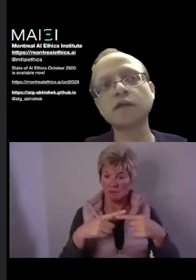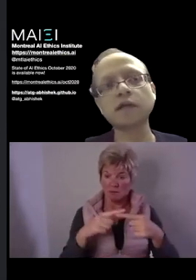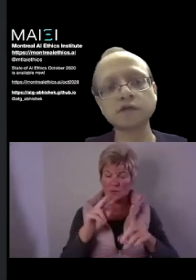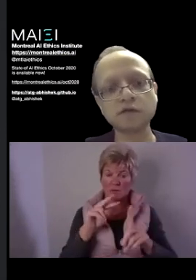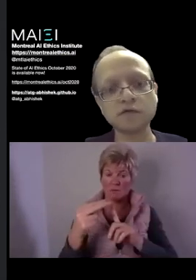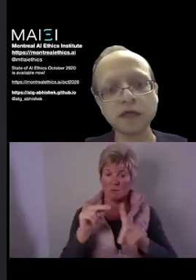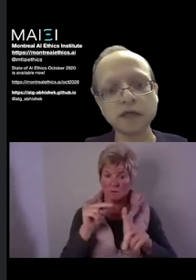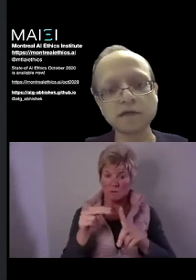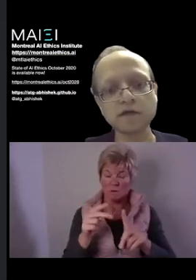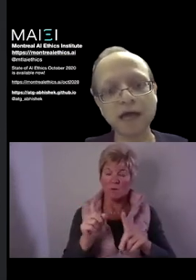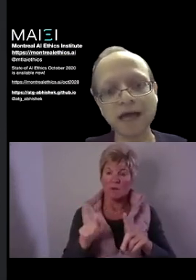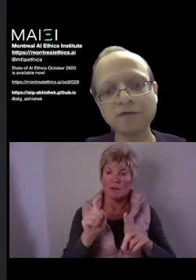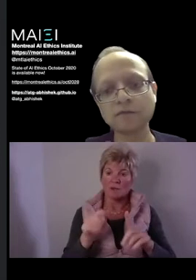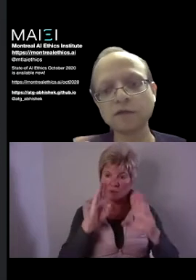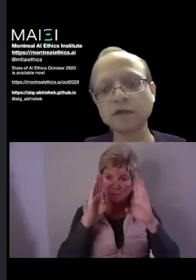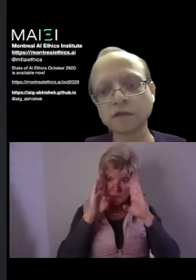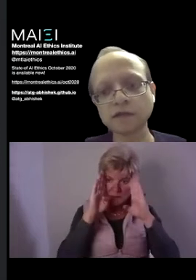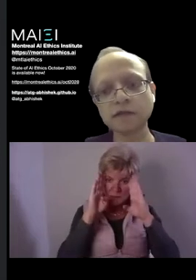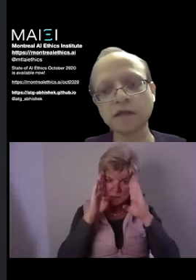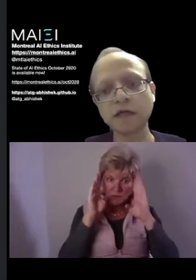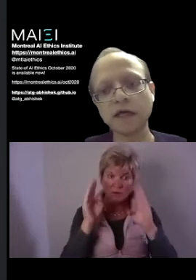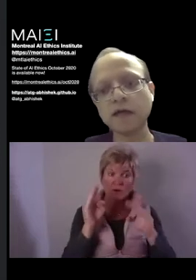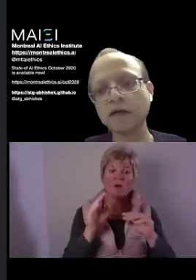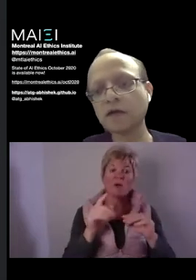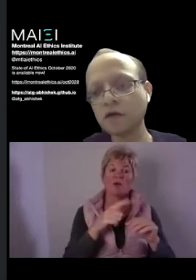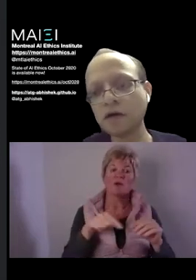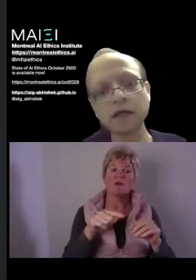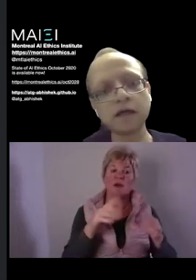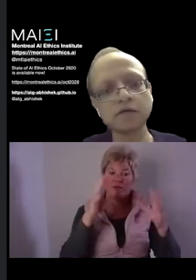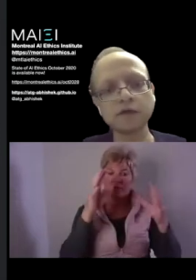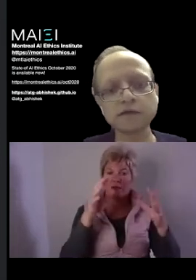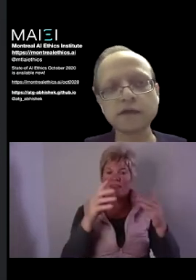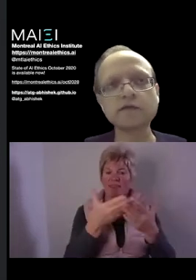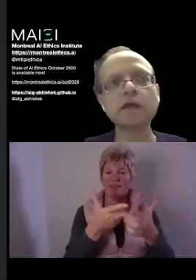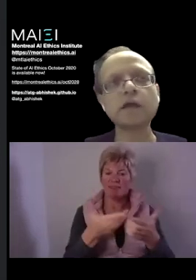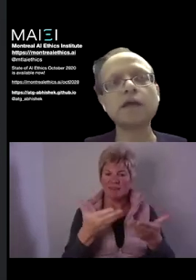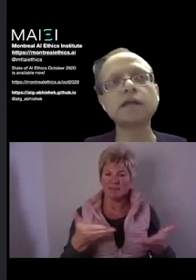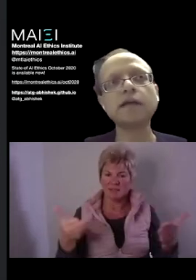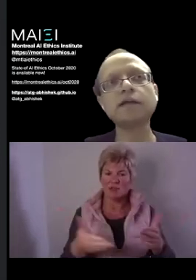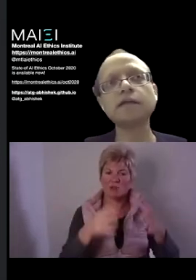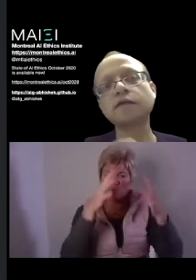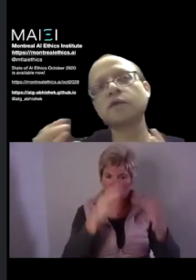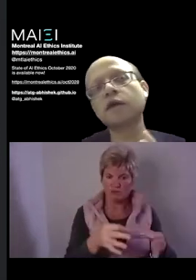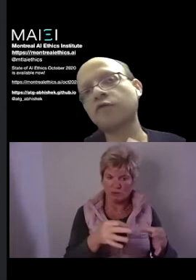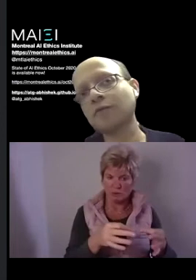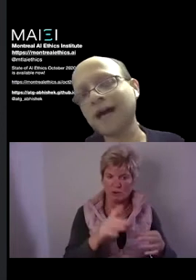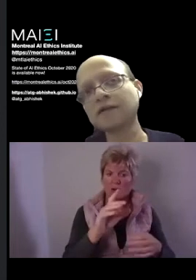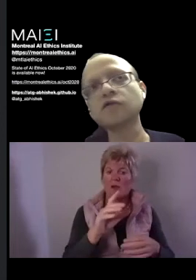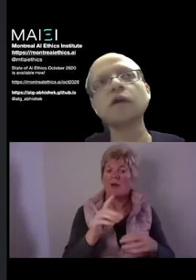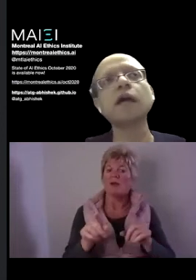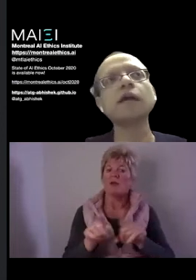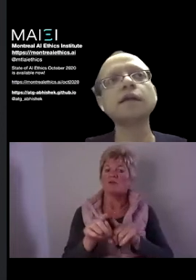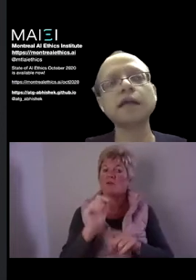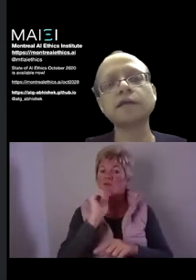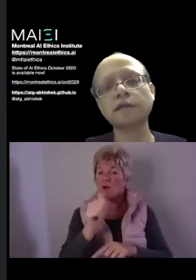should pay attention to is to have some deterministic and non-AI fail safes that the system can fall back